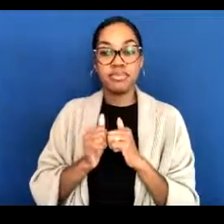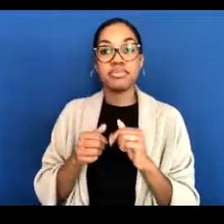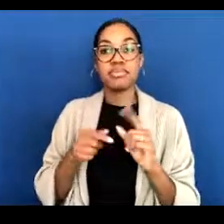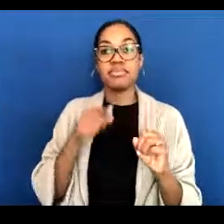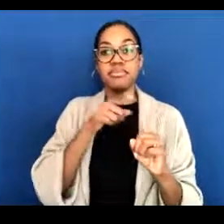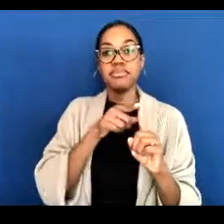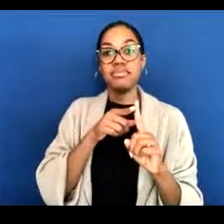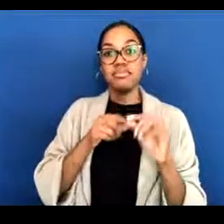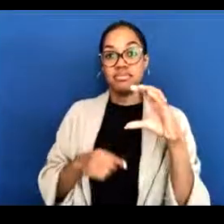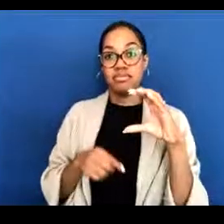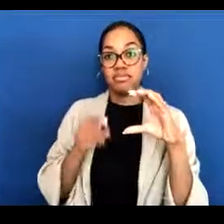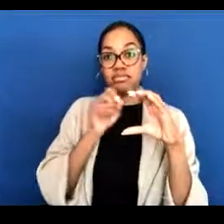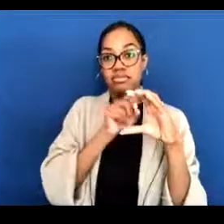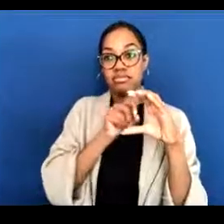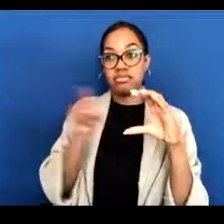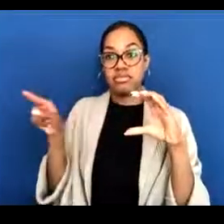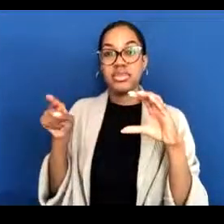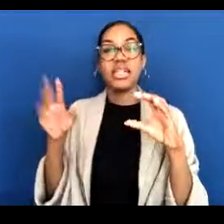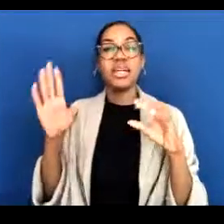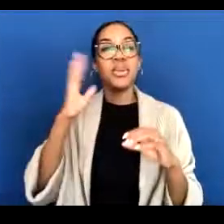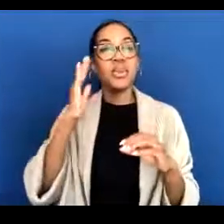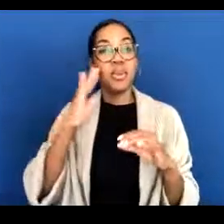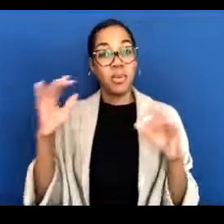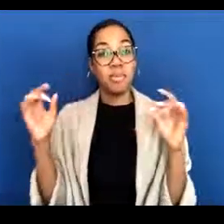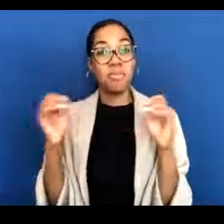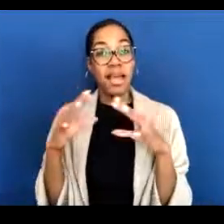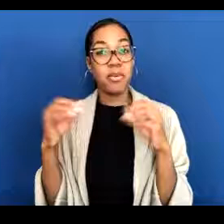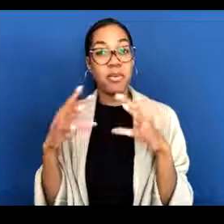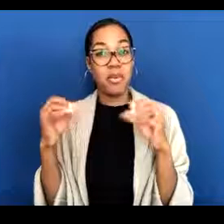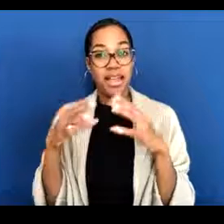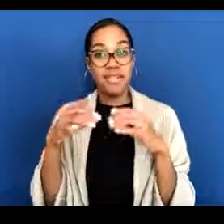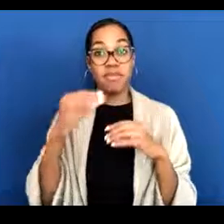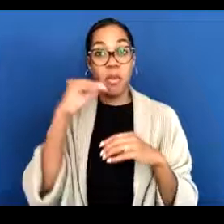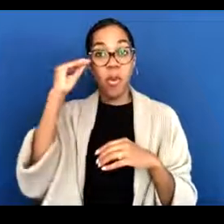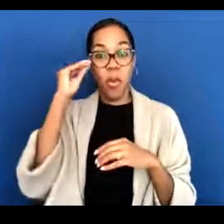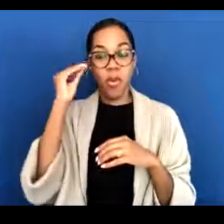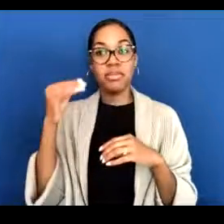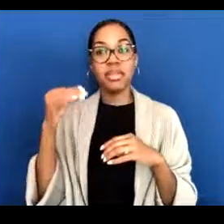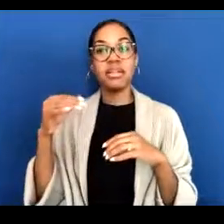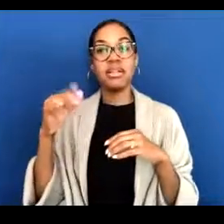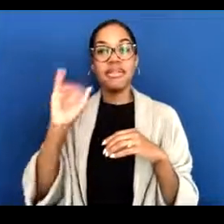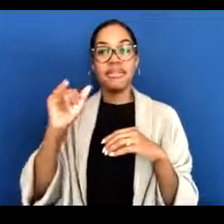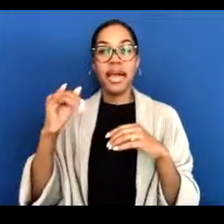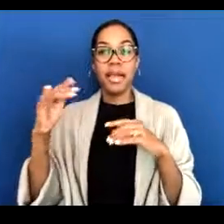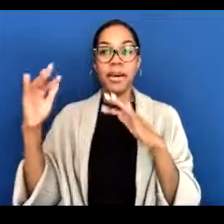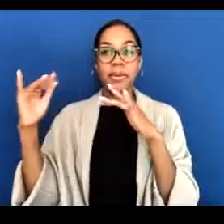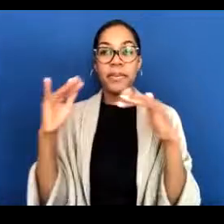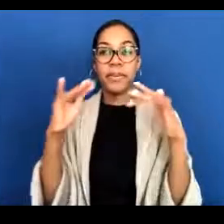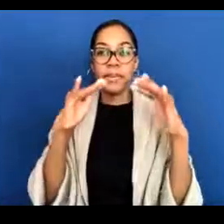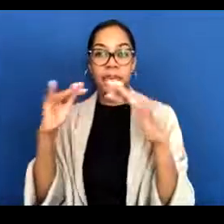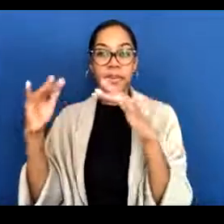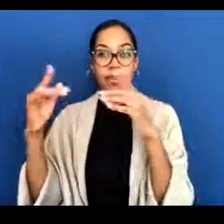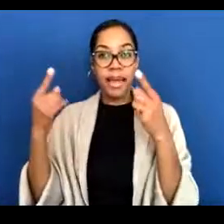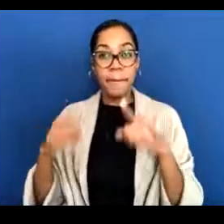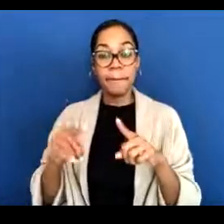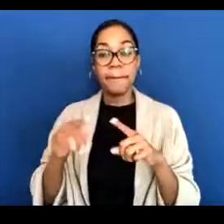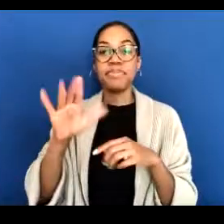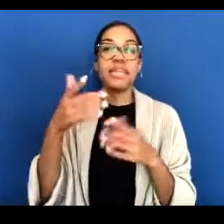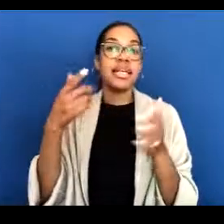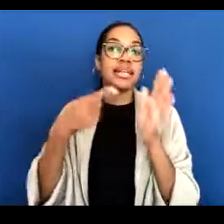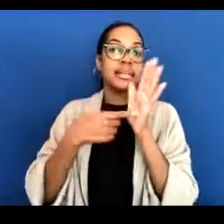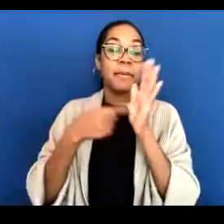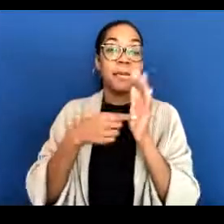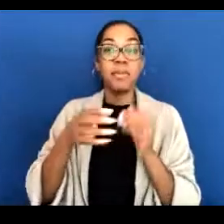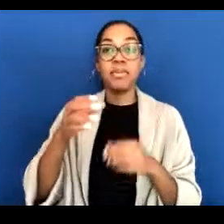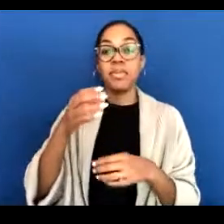And when I say microwave, I literally mean just like your microwave oven at home. You may put your cold coffee in your microwave, heat it up for